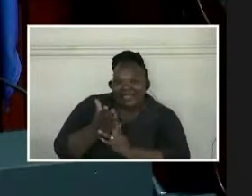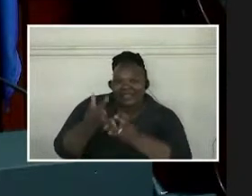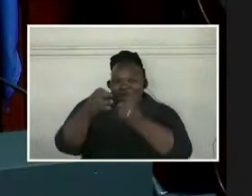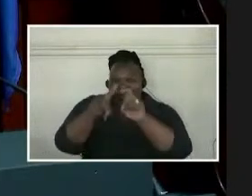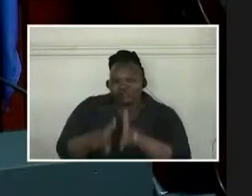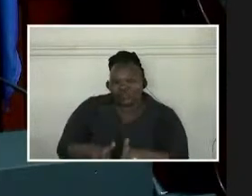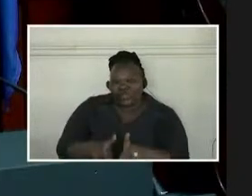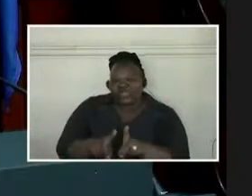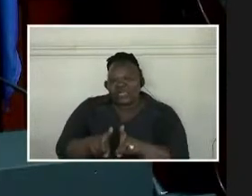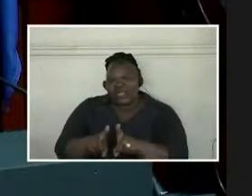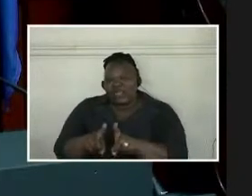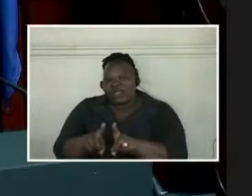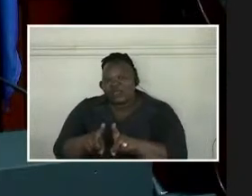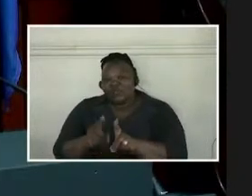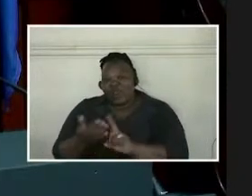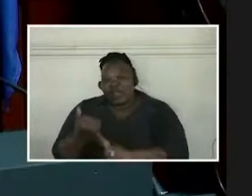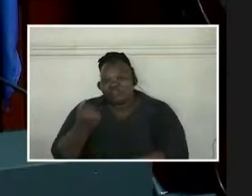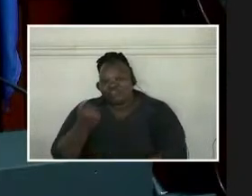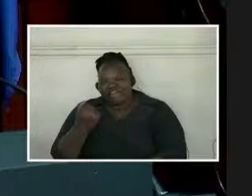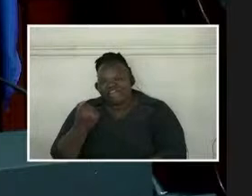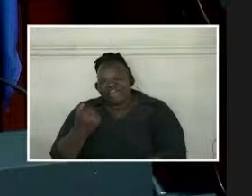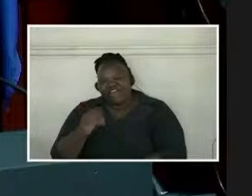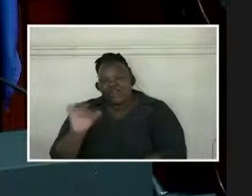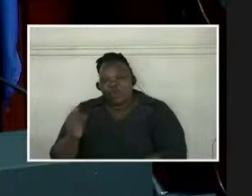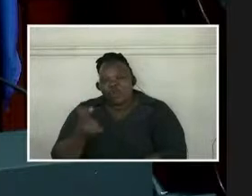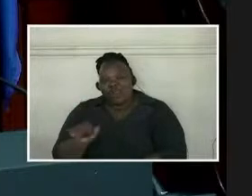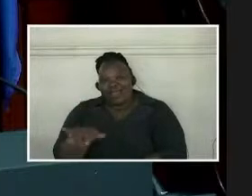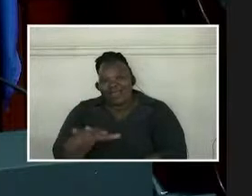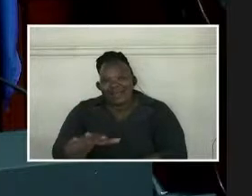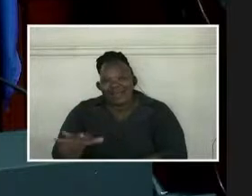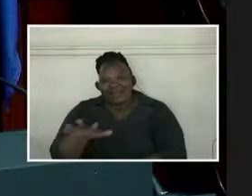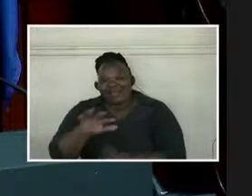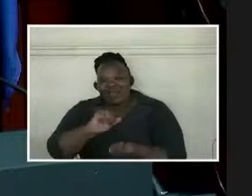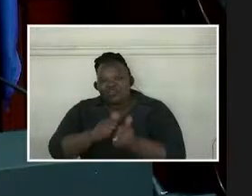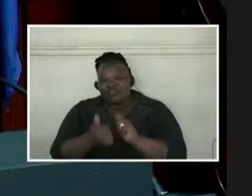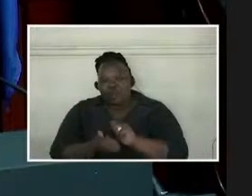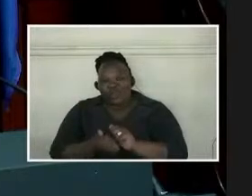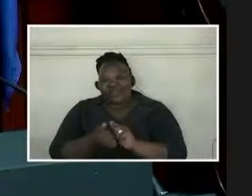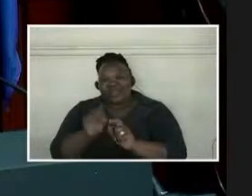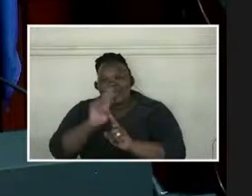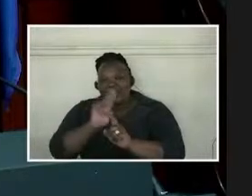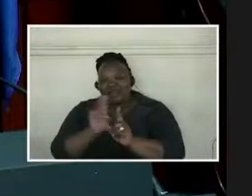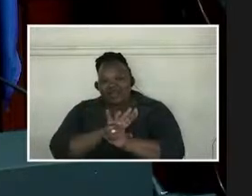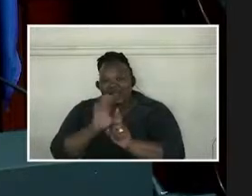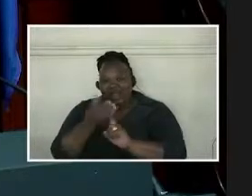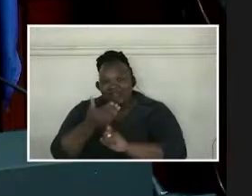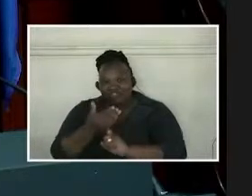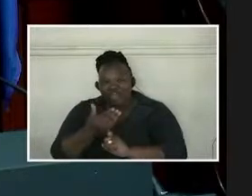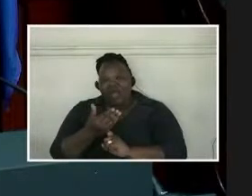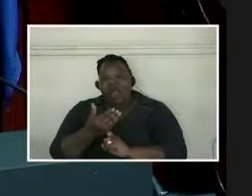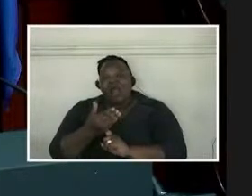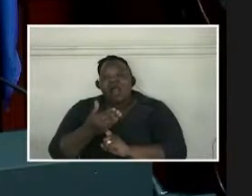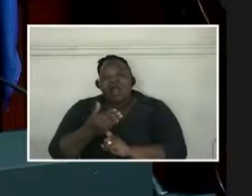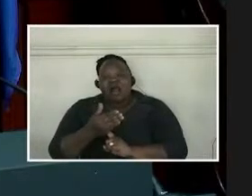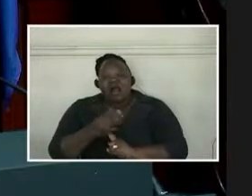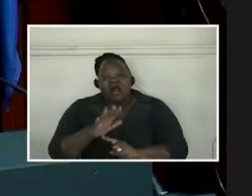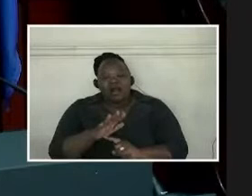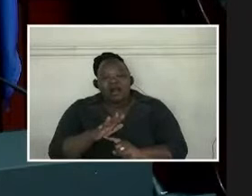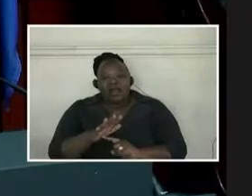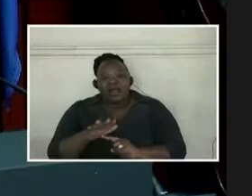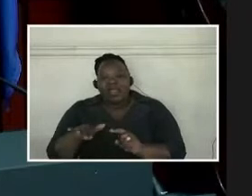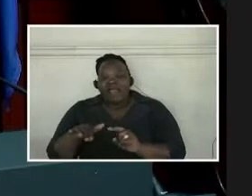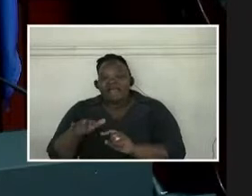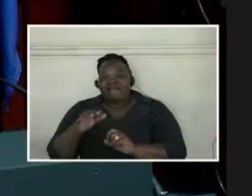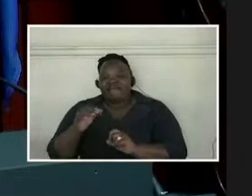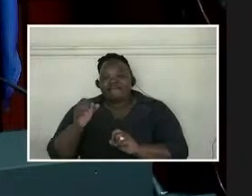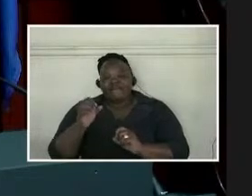participate and achieve in all areas of sports art and culture our infrastructure development program